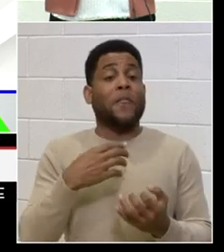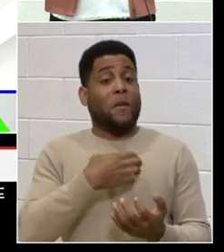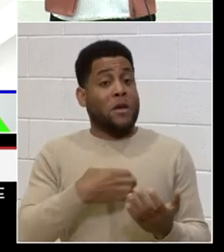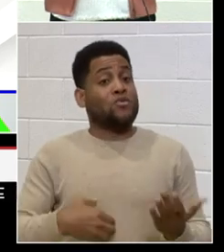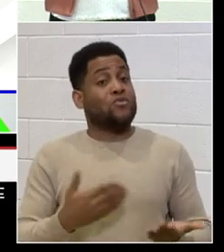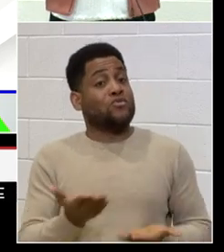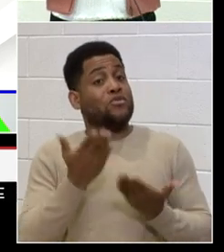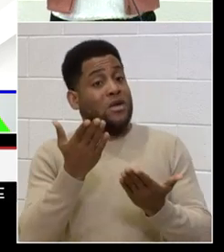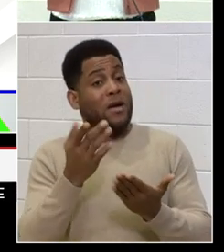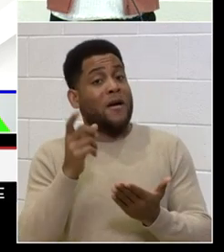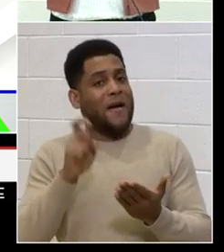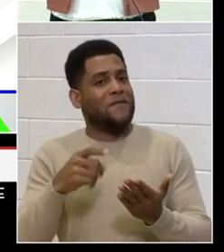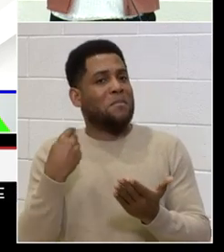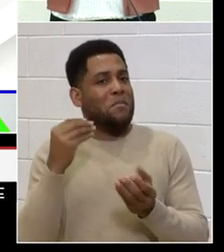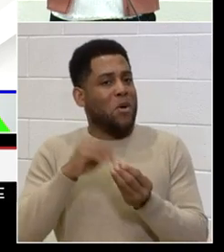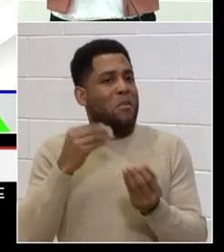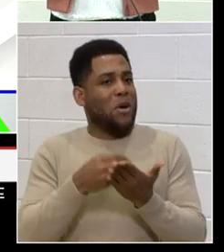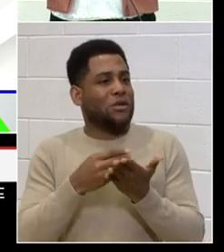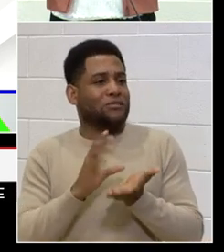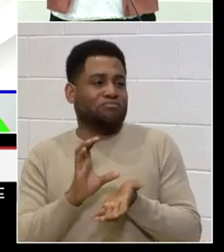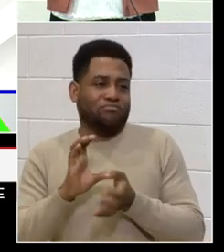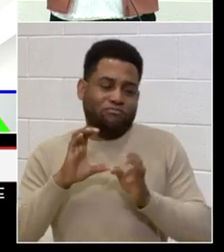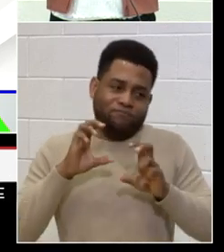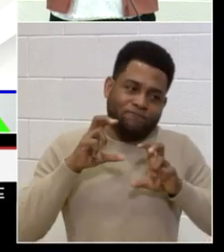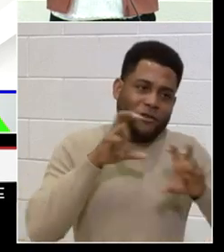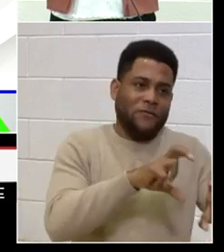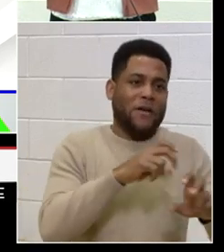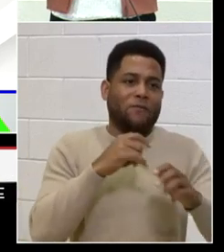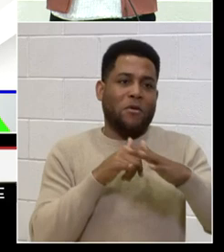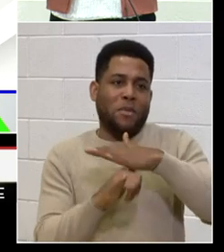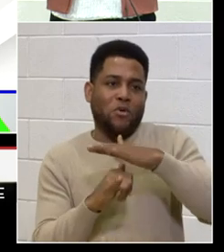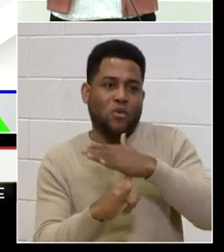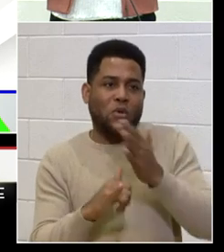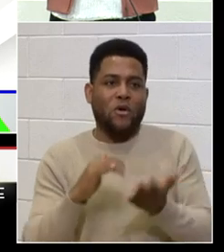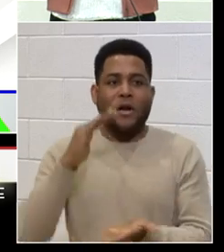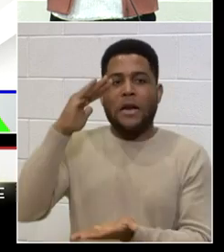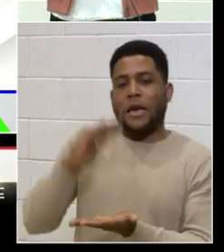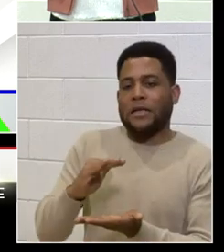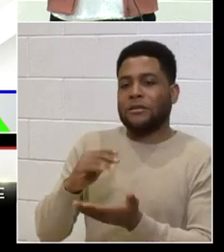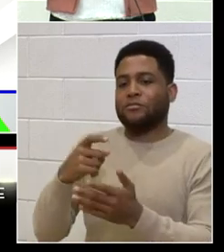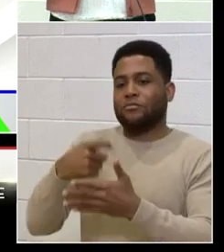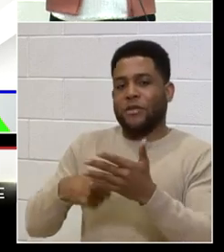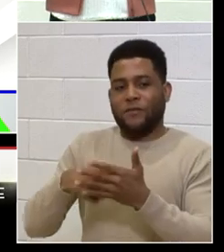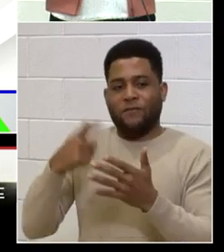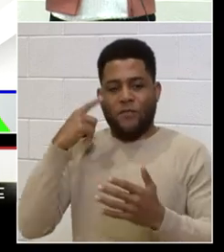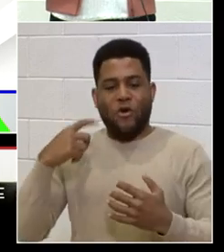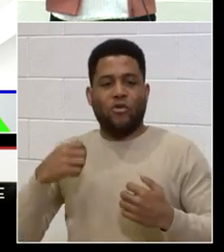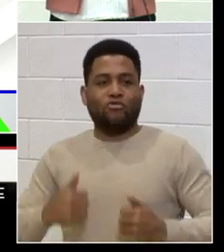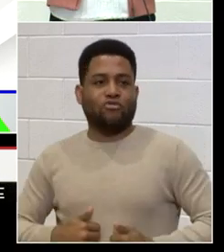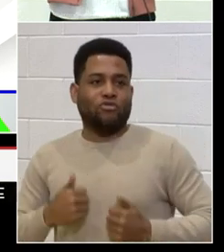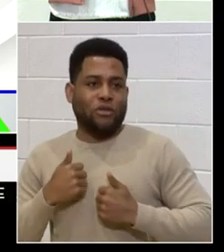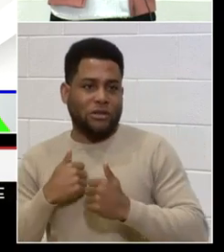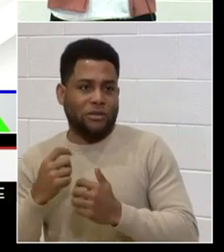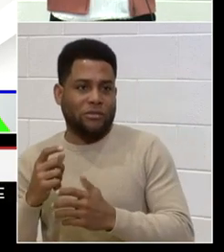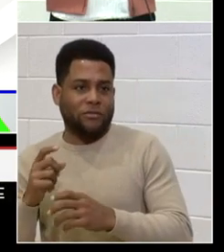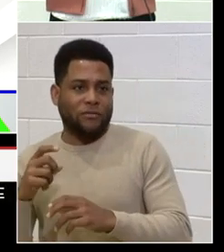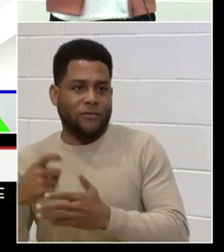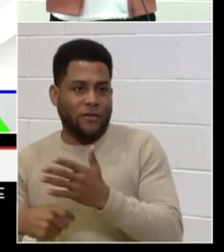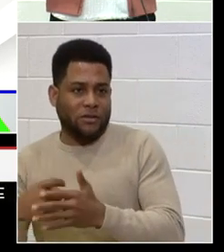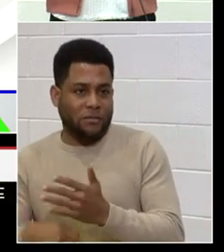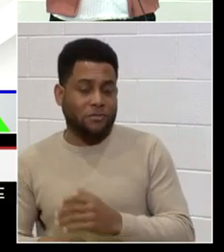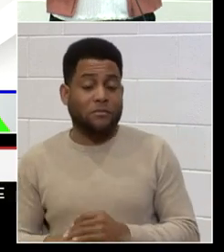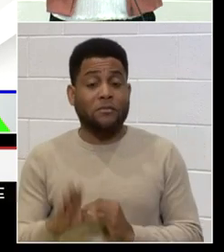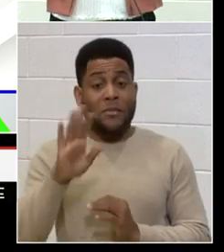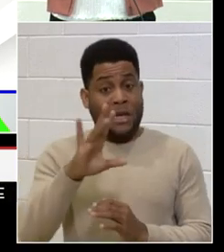that. Secondly, education is a top priority, and the mayor several weeks ago went out with an investment